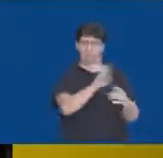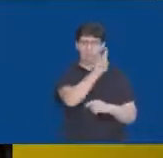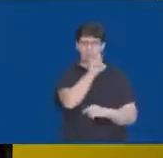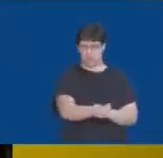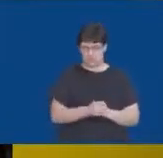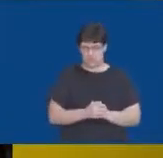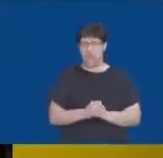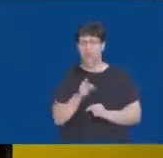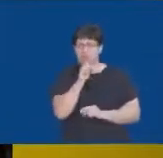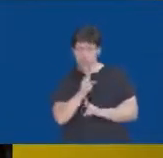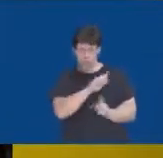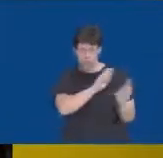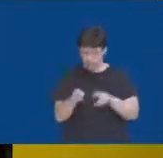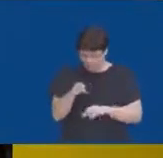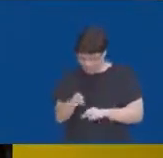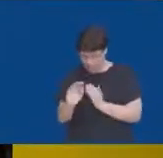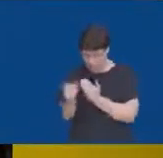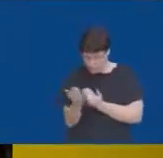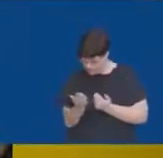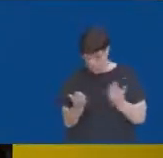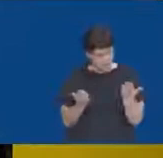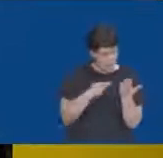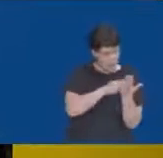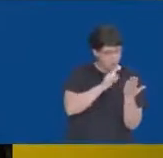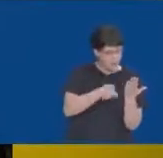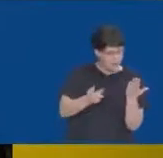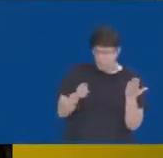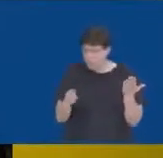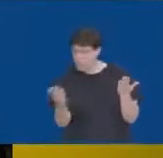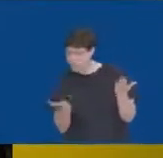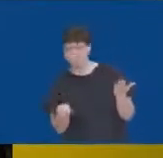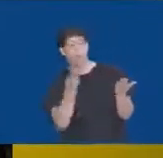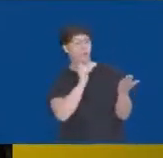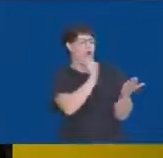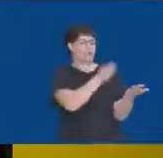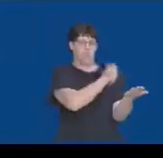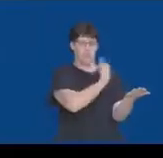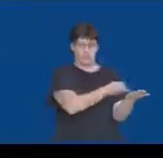to refer to this annexure in order to answer the question.